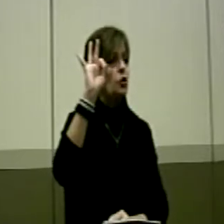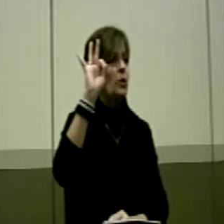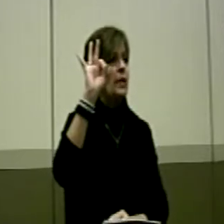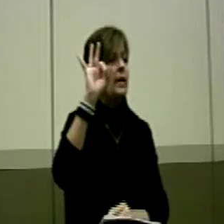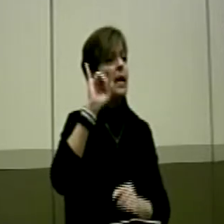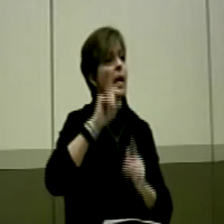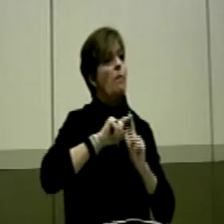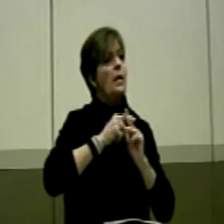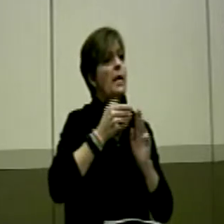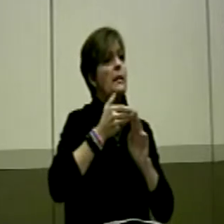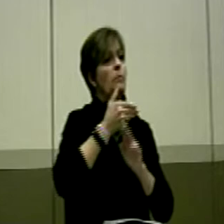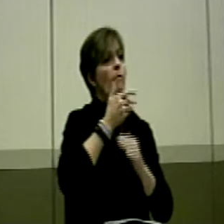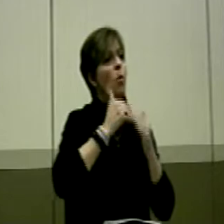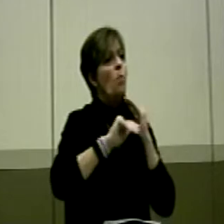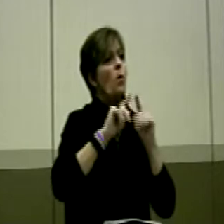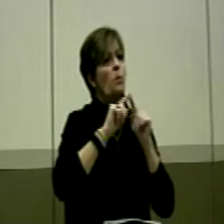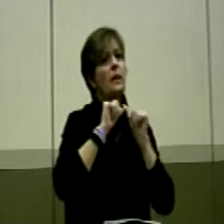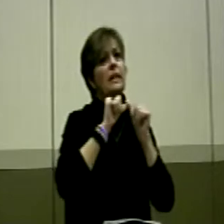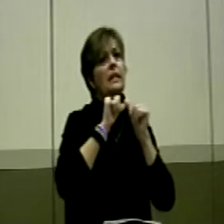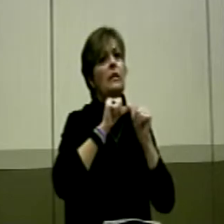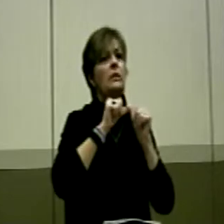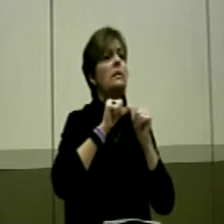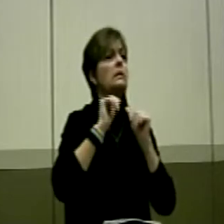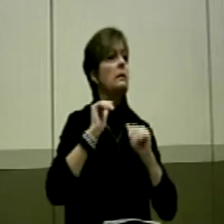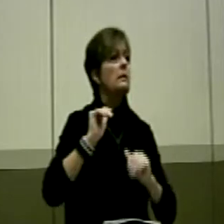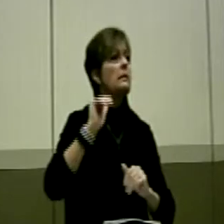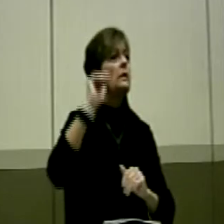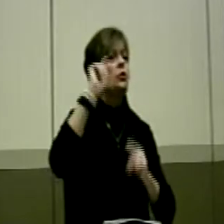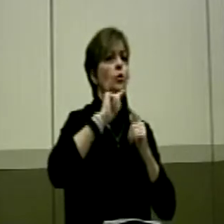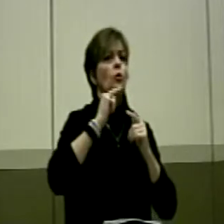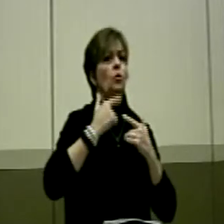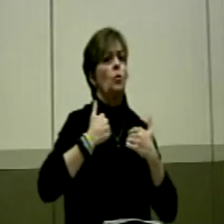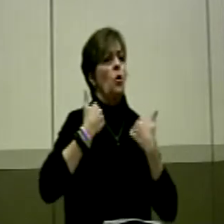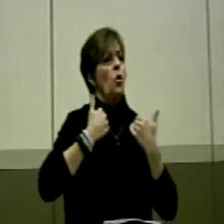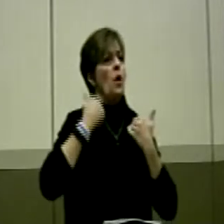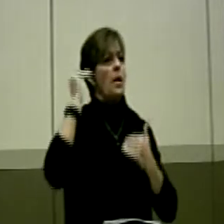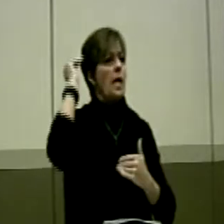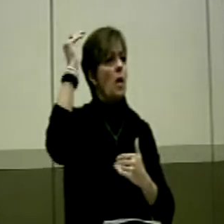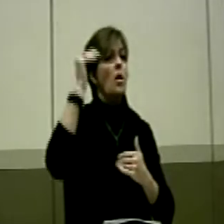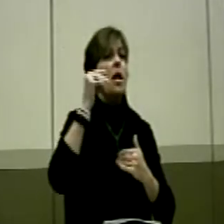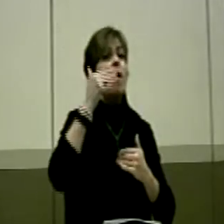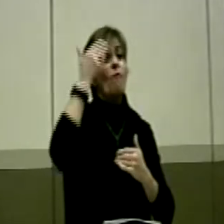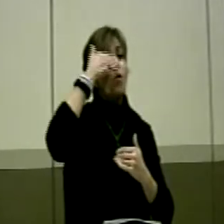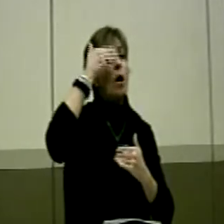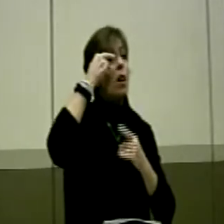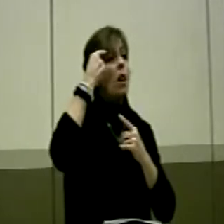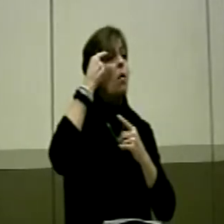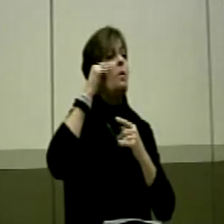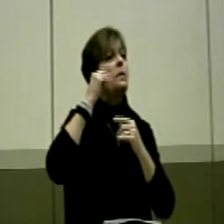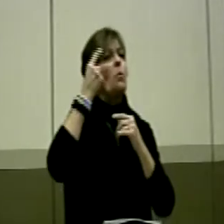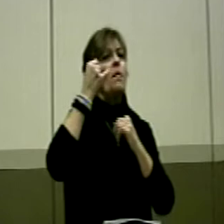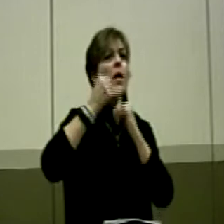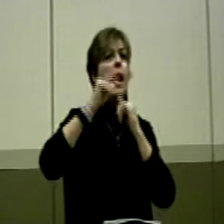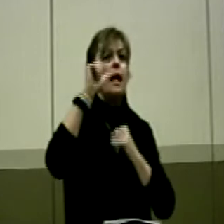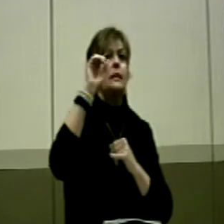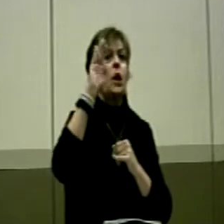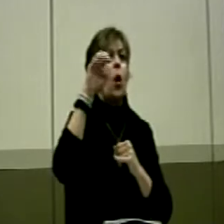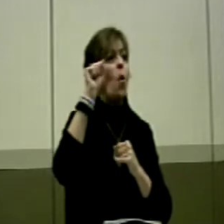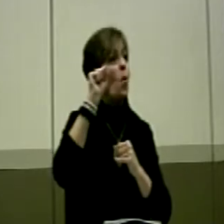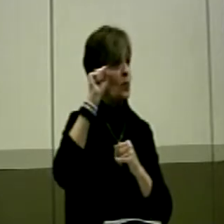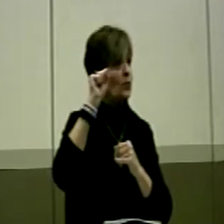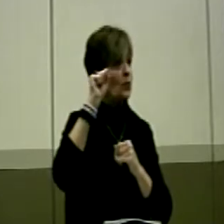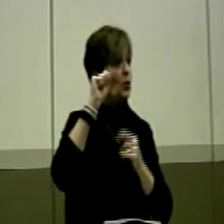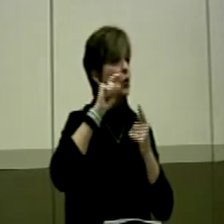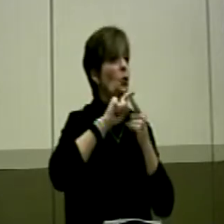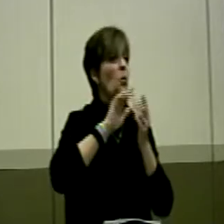early adulthood. Because the frontal lobe is one of the last lobes to get like really fully developed, okay? It